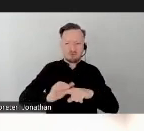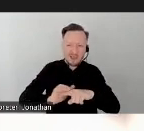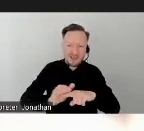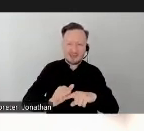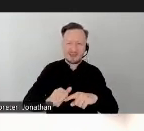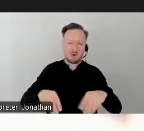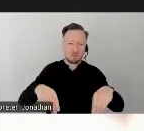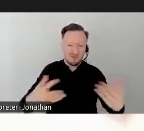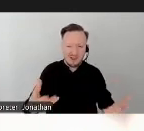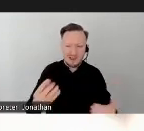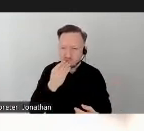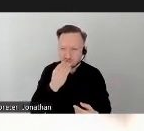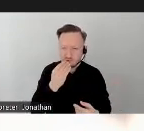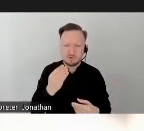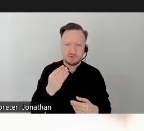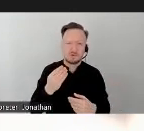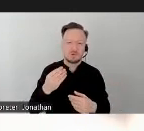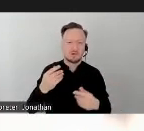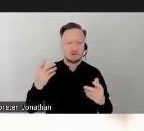providing